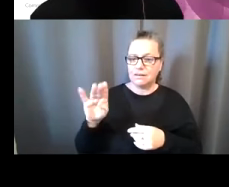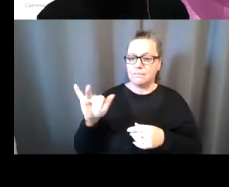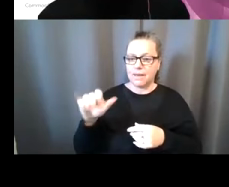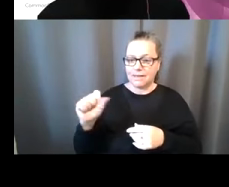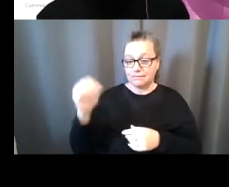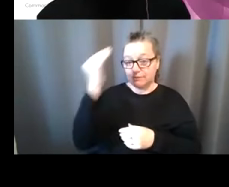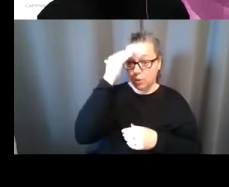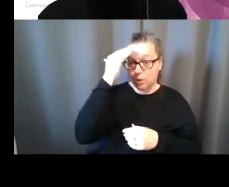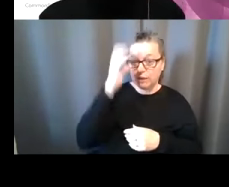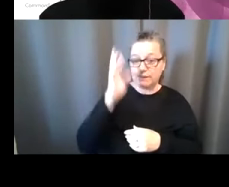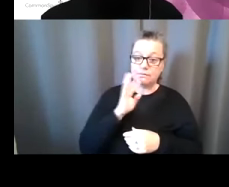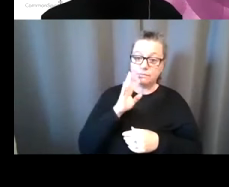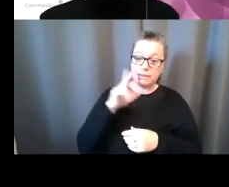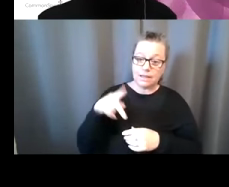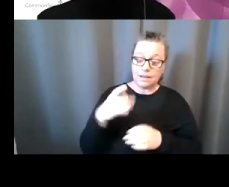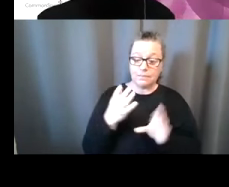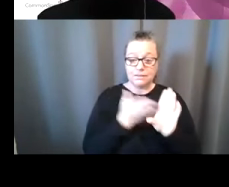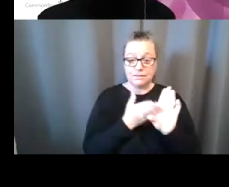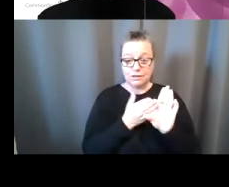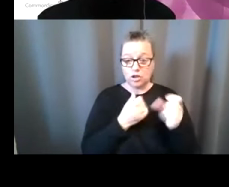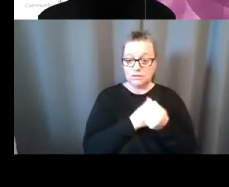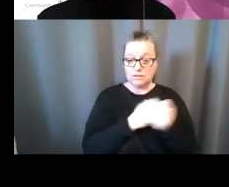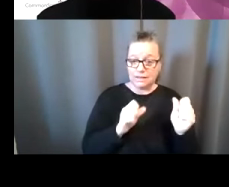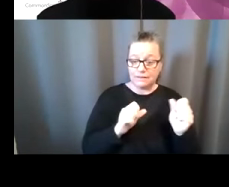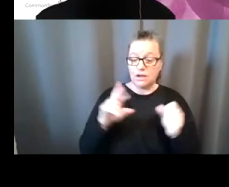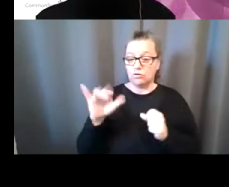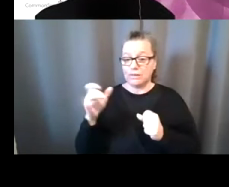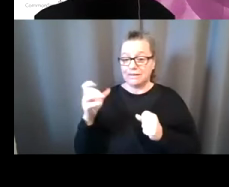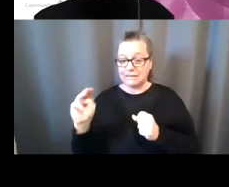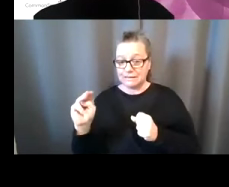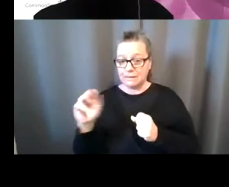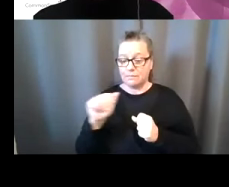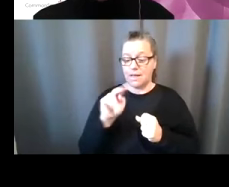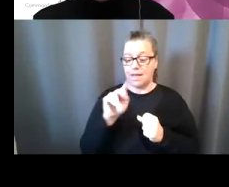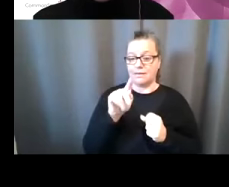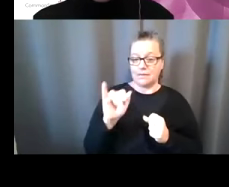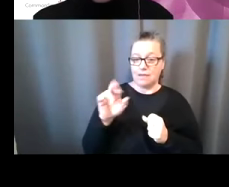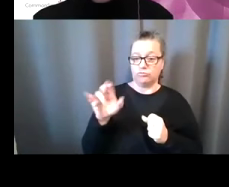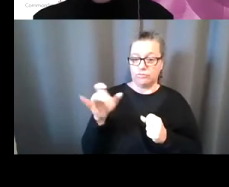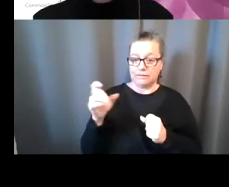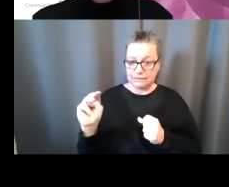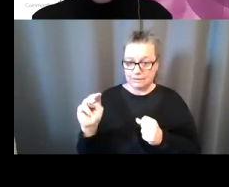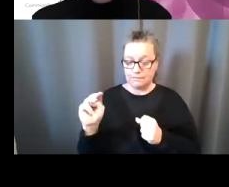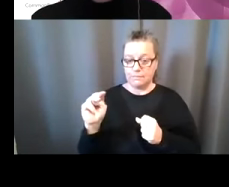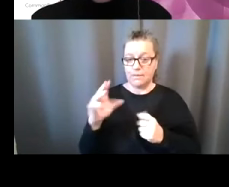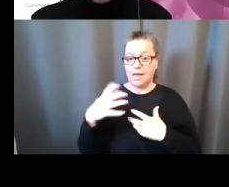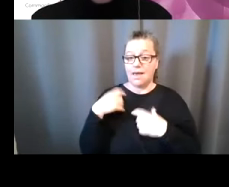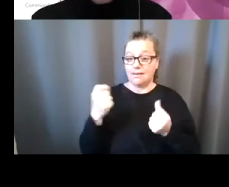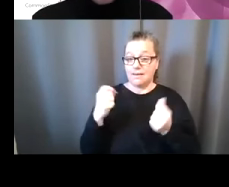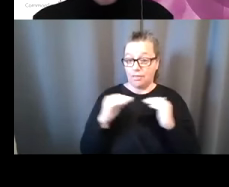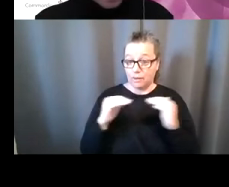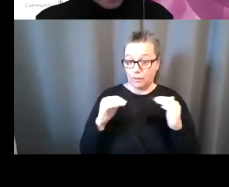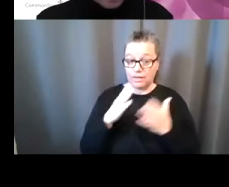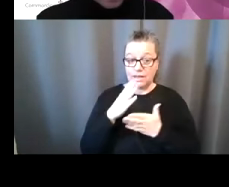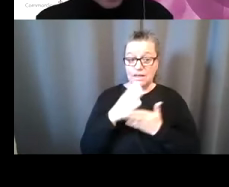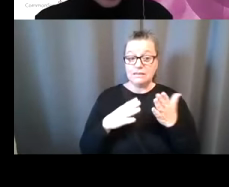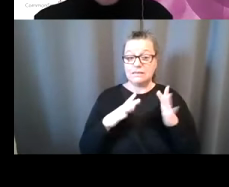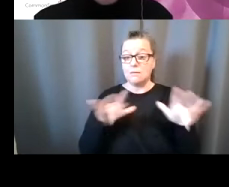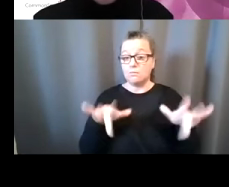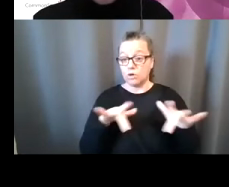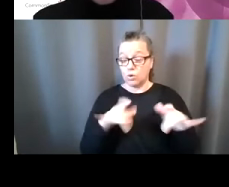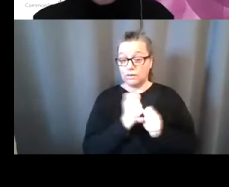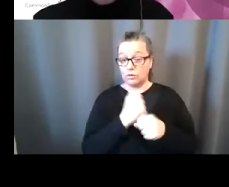up, psychological safety, racism and anti-racism, and health equity. Some recordings were also created to